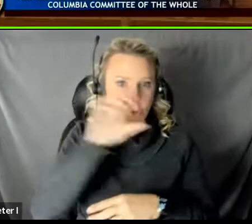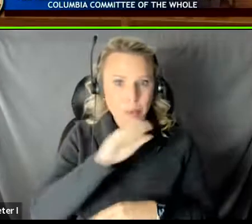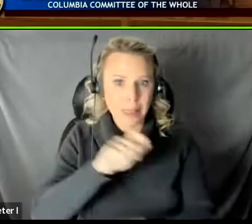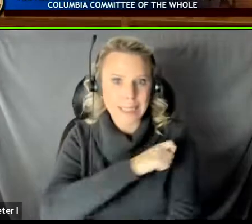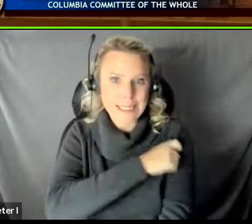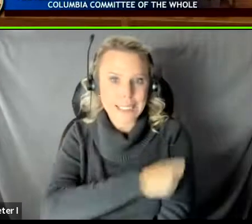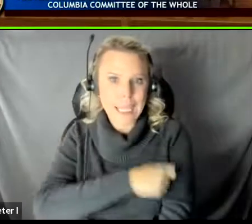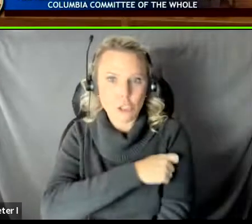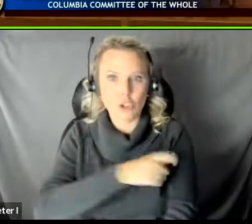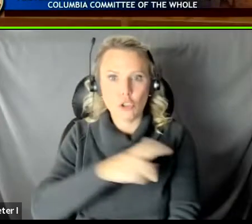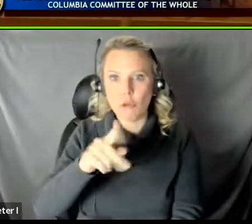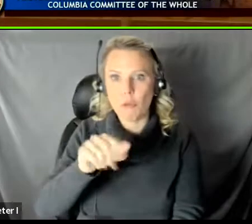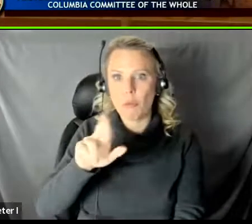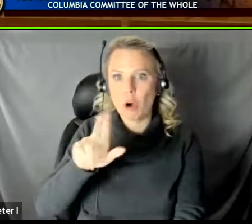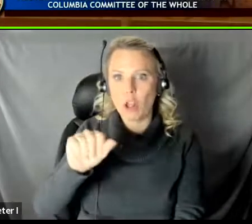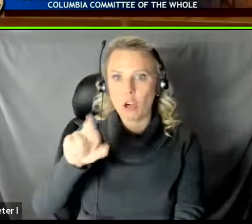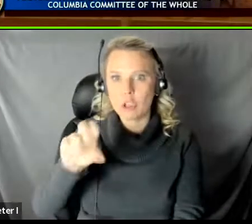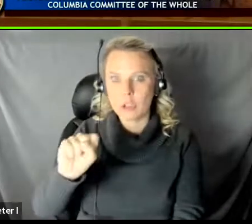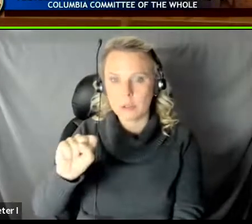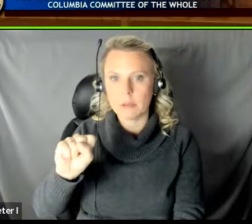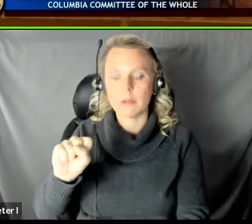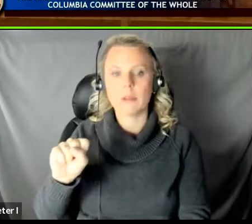tattoo parlors.